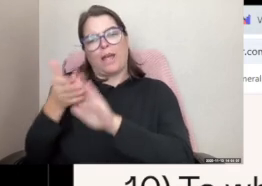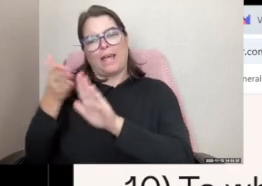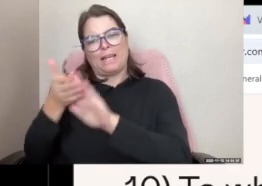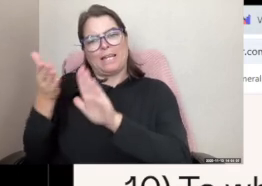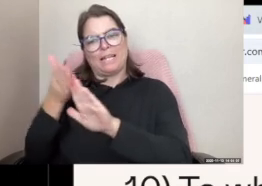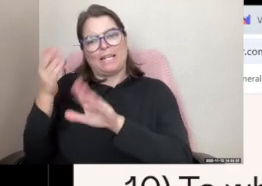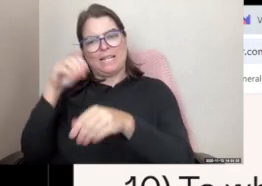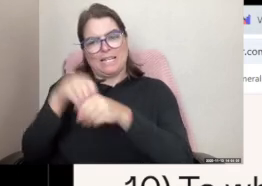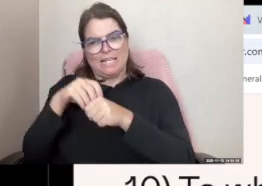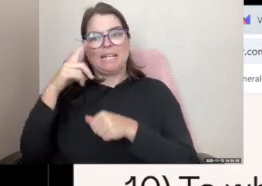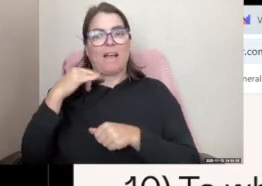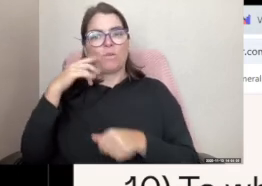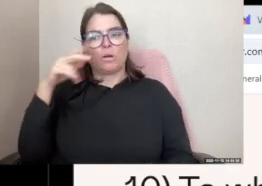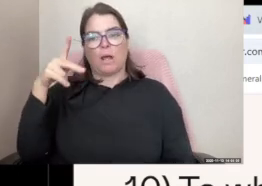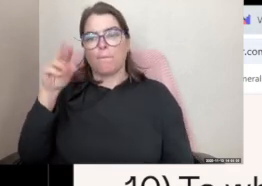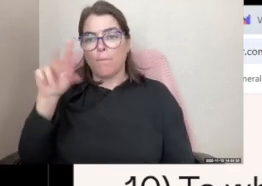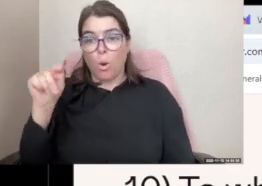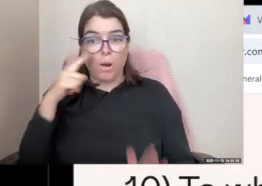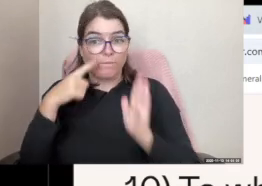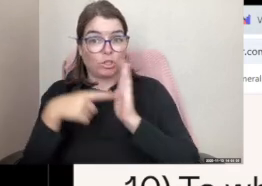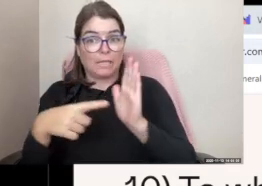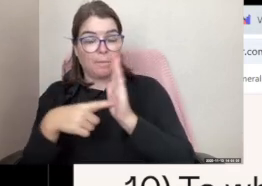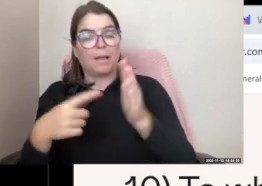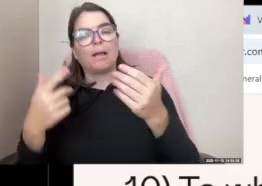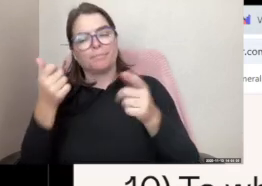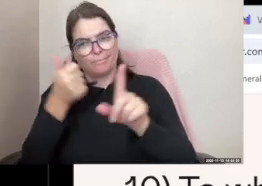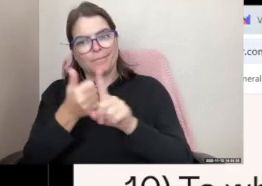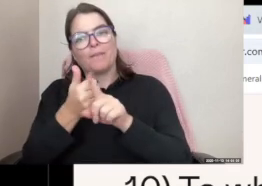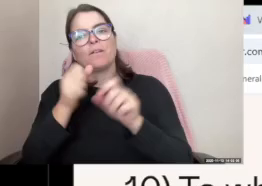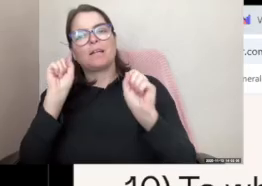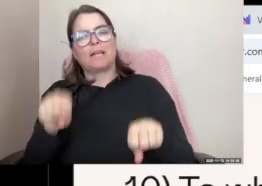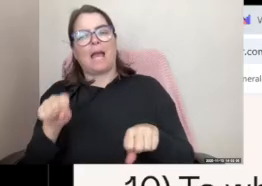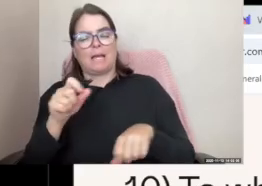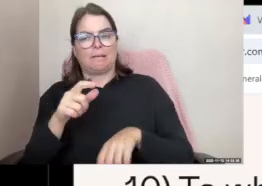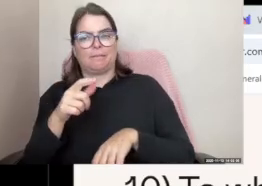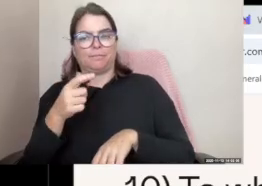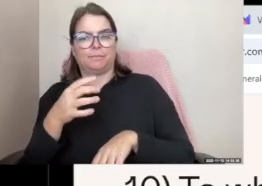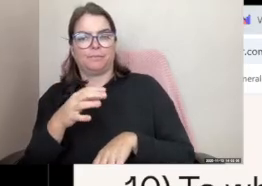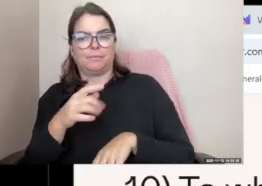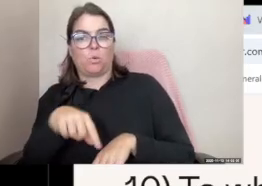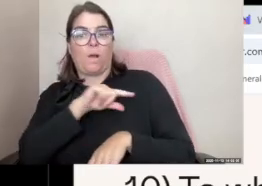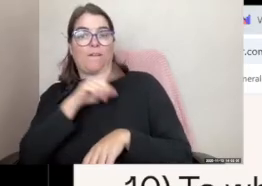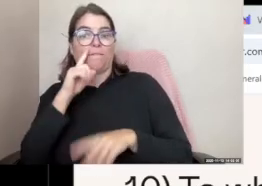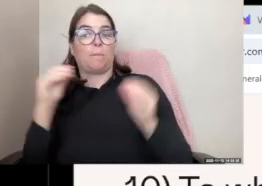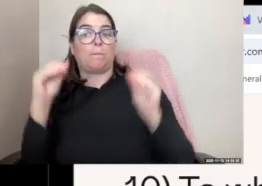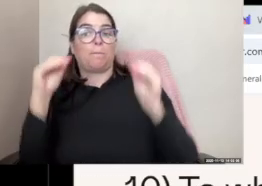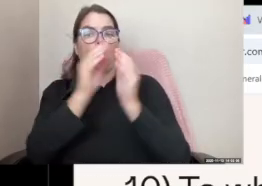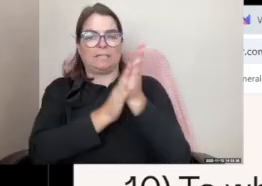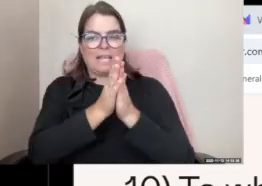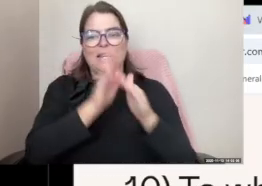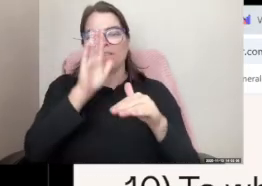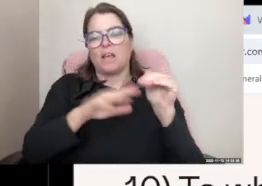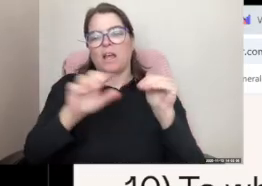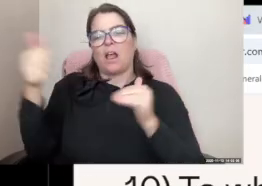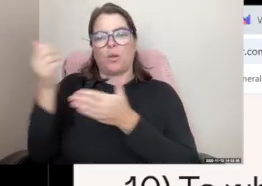example, I would like to see an opportunity where your class 7 and 8 trucks that are operating